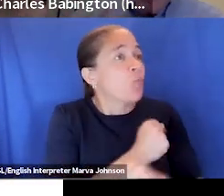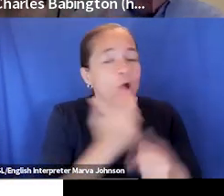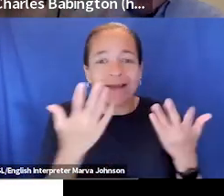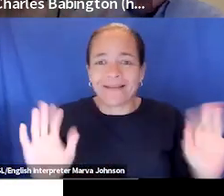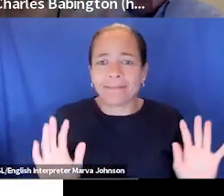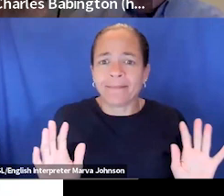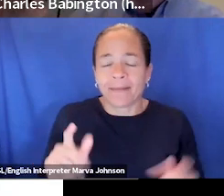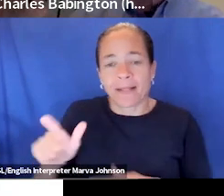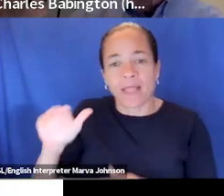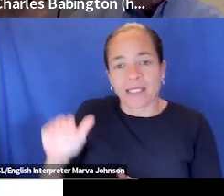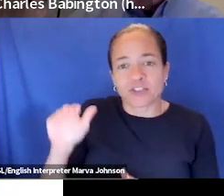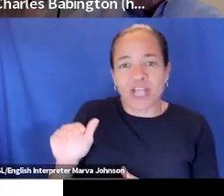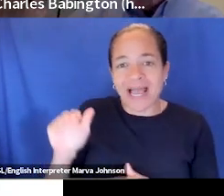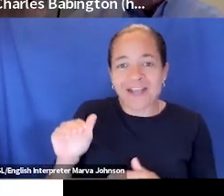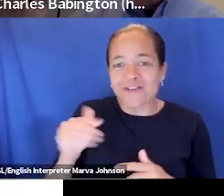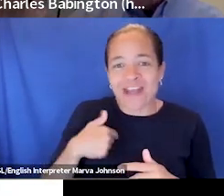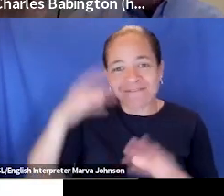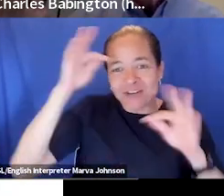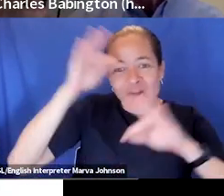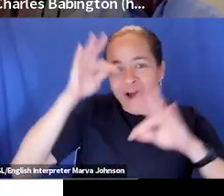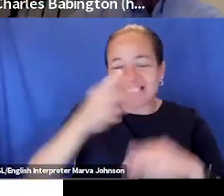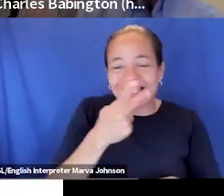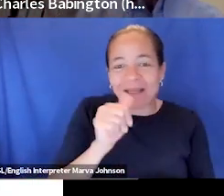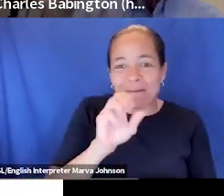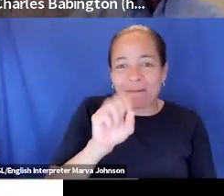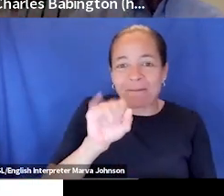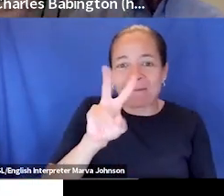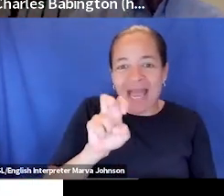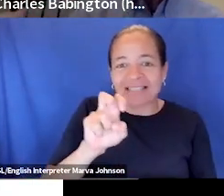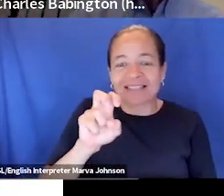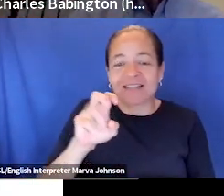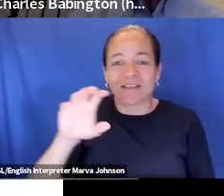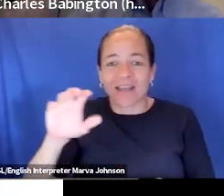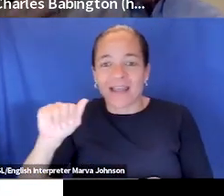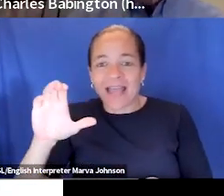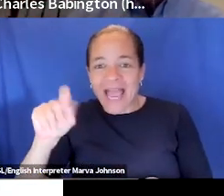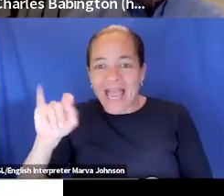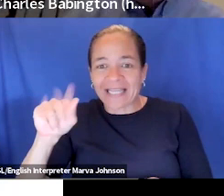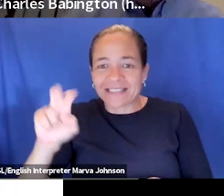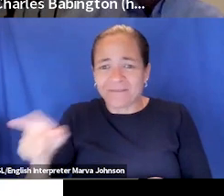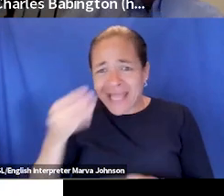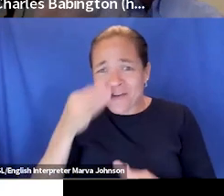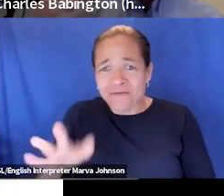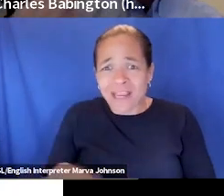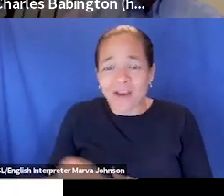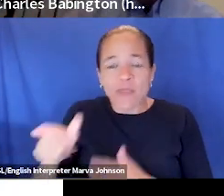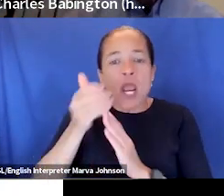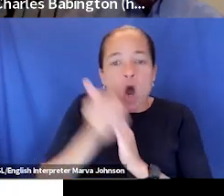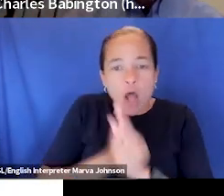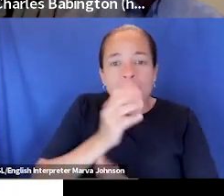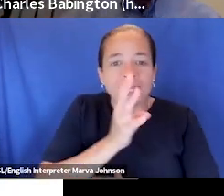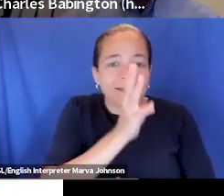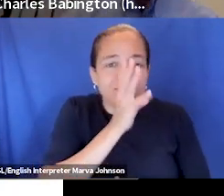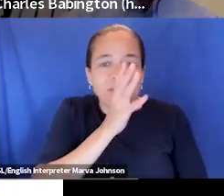no idea what passive voice or active voice is. They don't care. They automatically speak in active voice because they're real